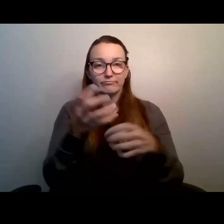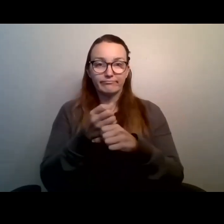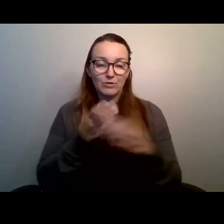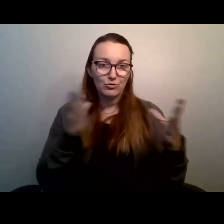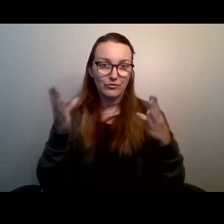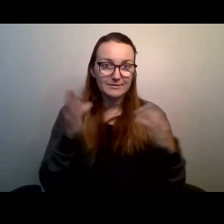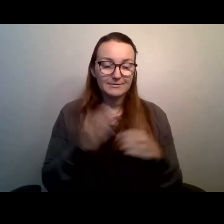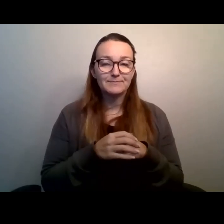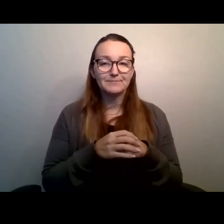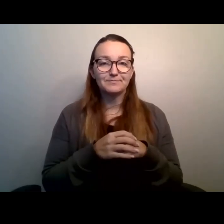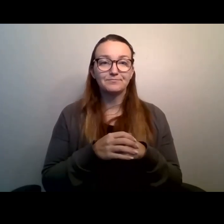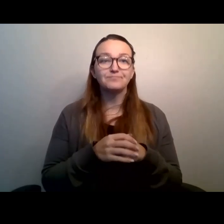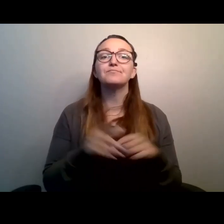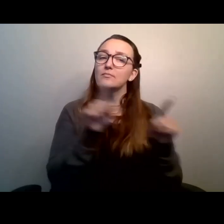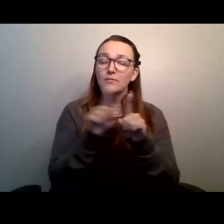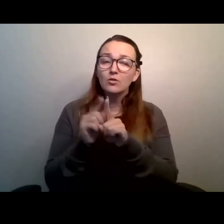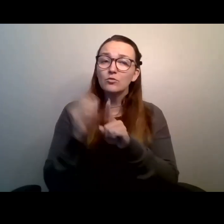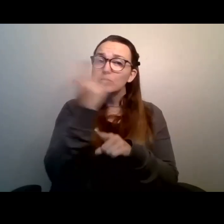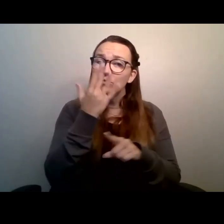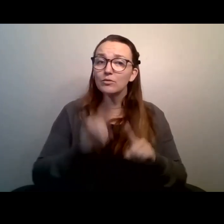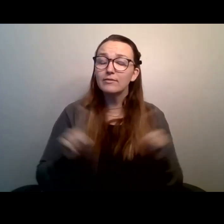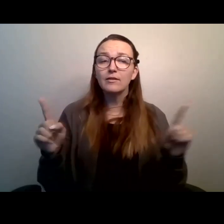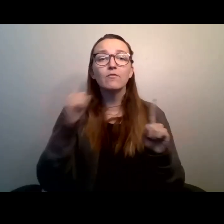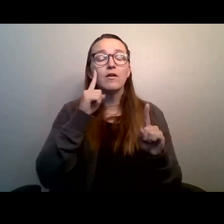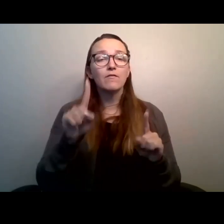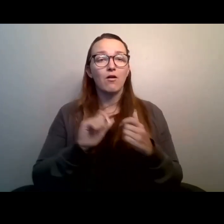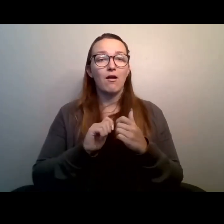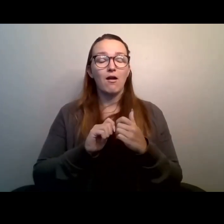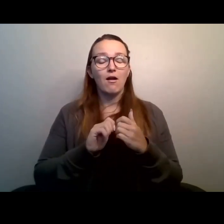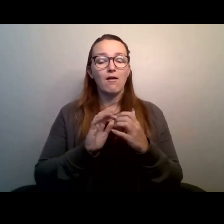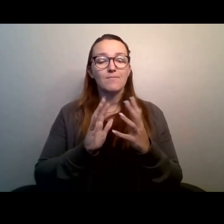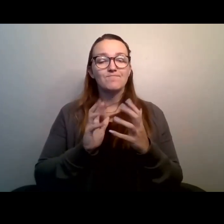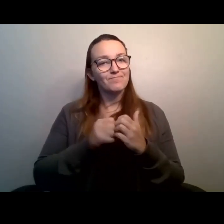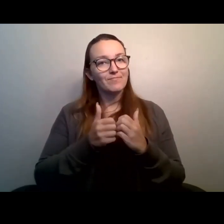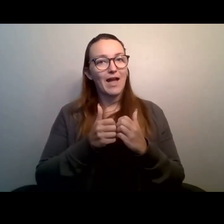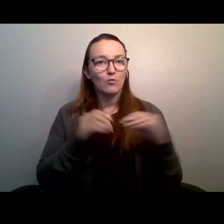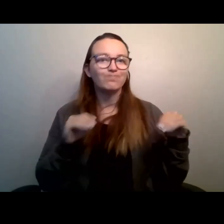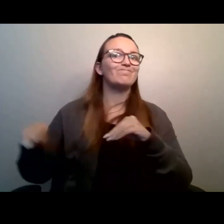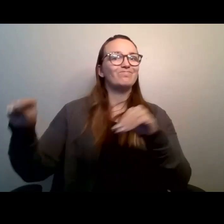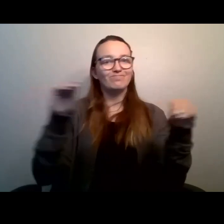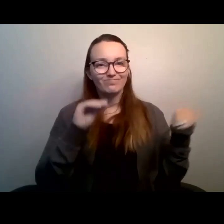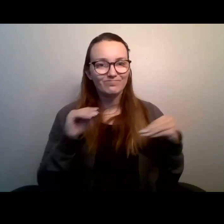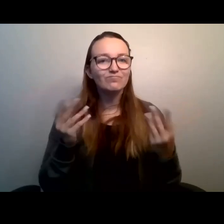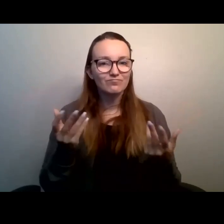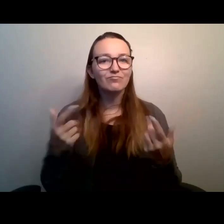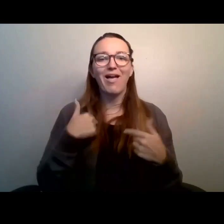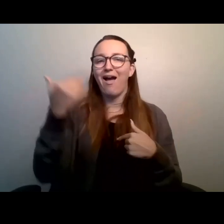It also looks dramatically different with regards to how things get around. So I know personally of